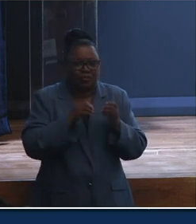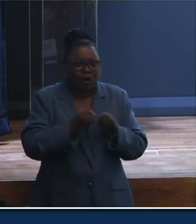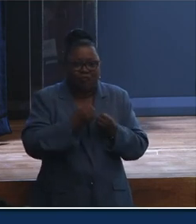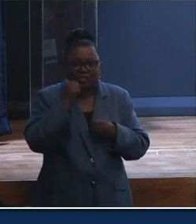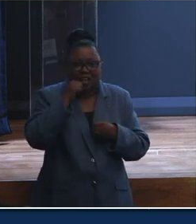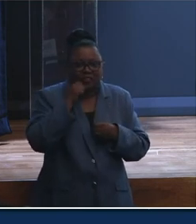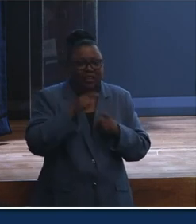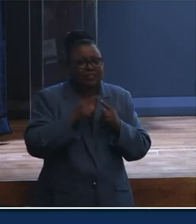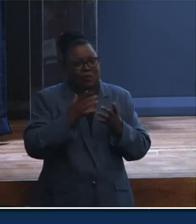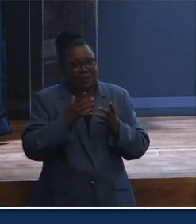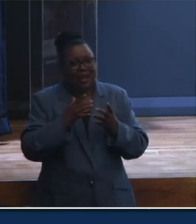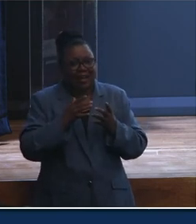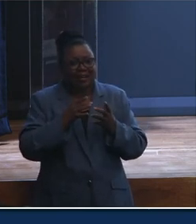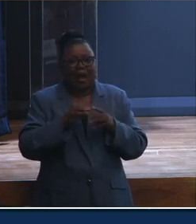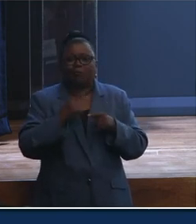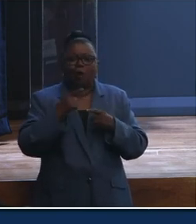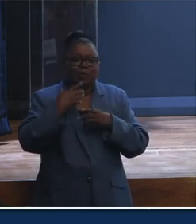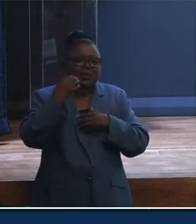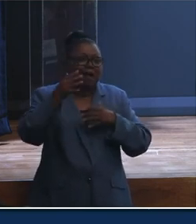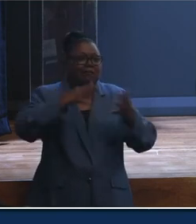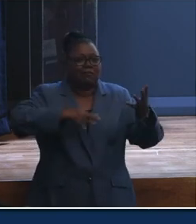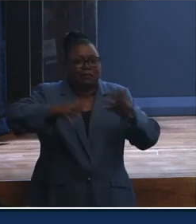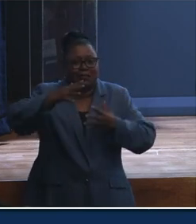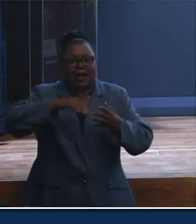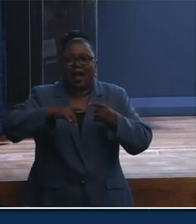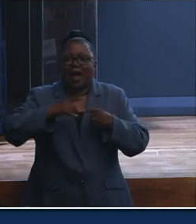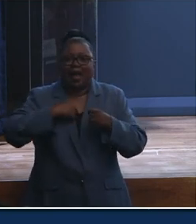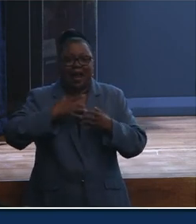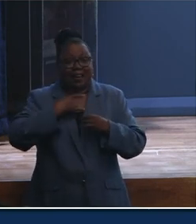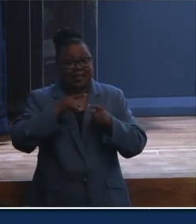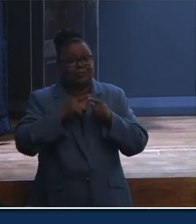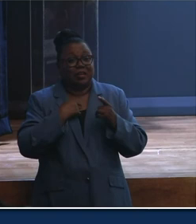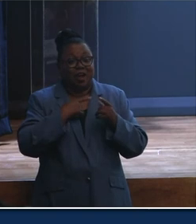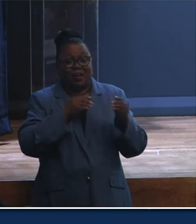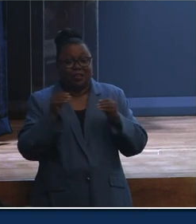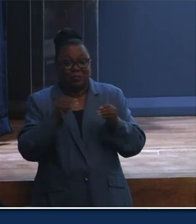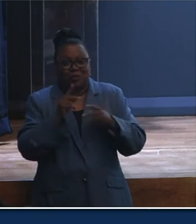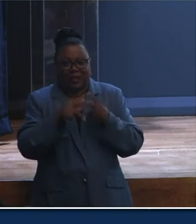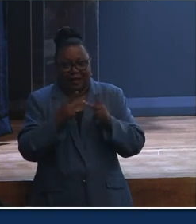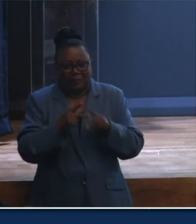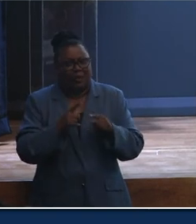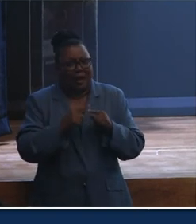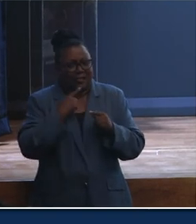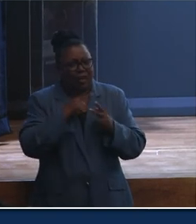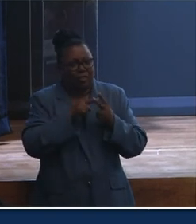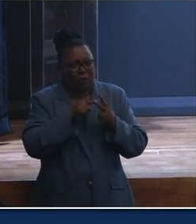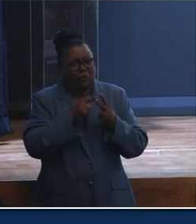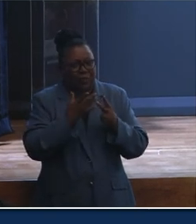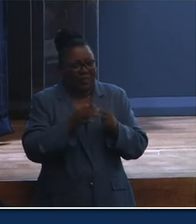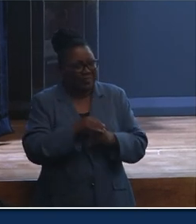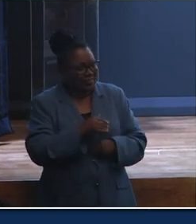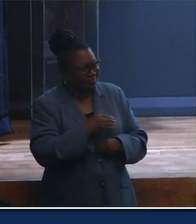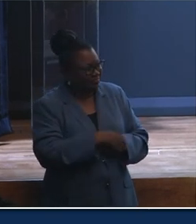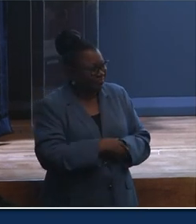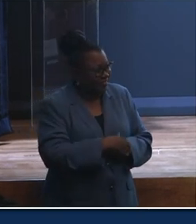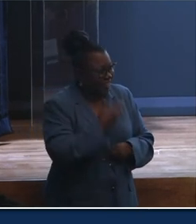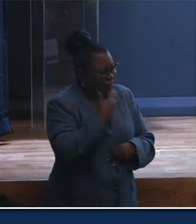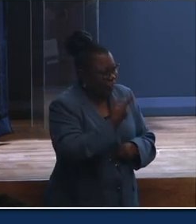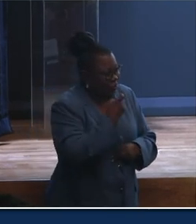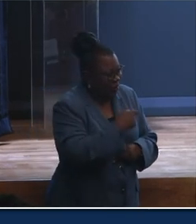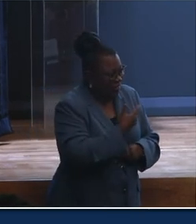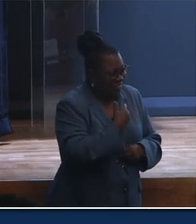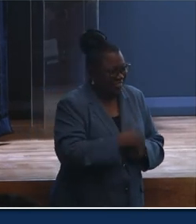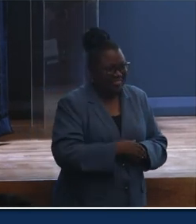office every day, so I'm always out and about, and I like to be on the move kind of person. So I would say those two things. Great